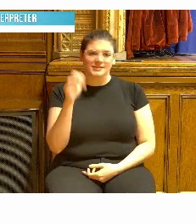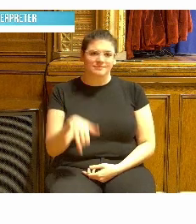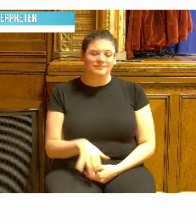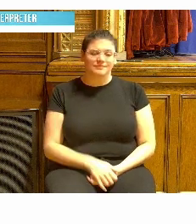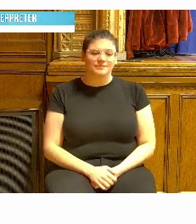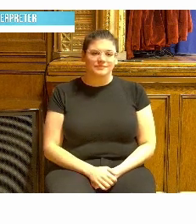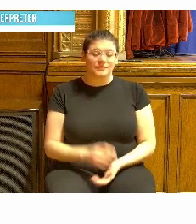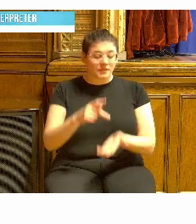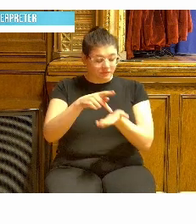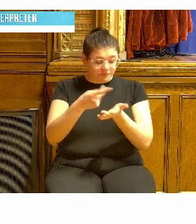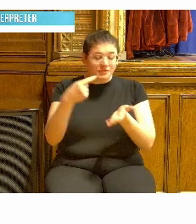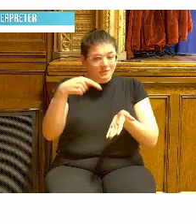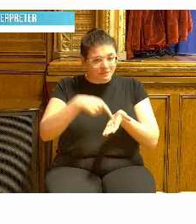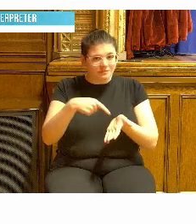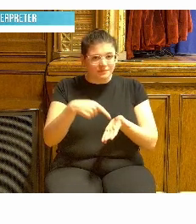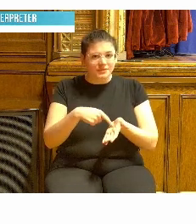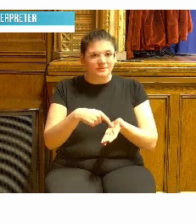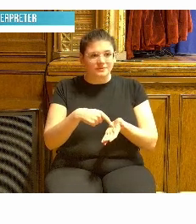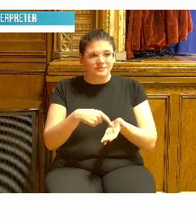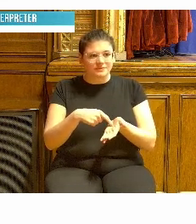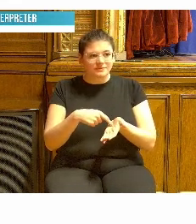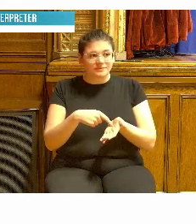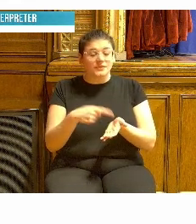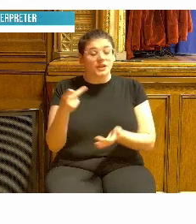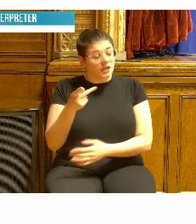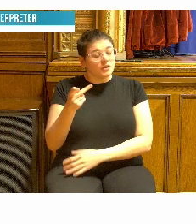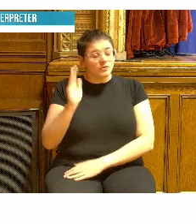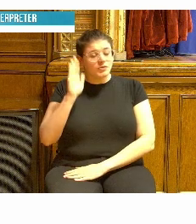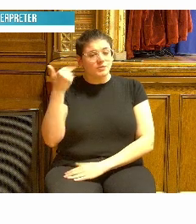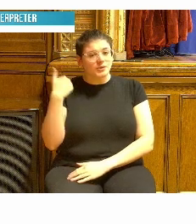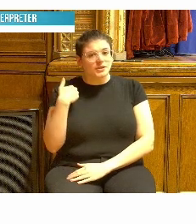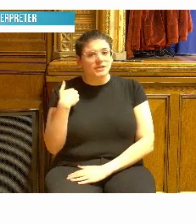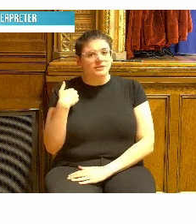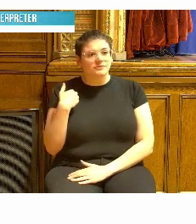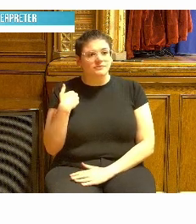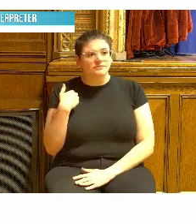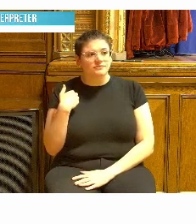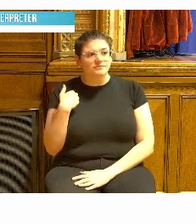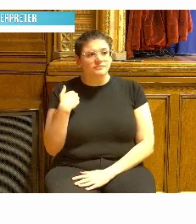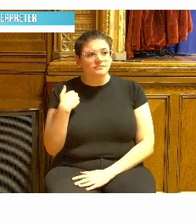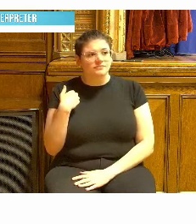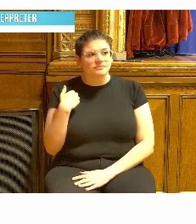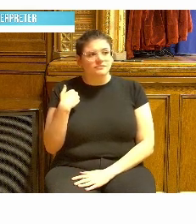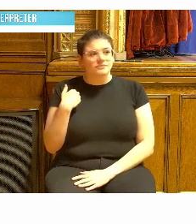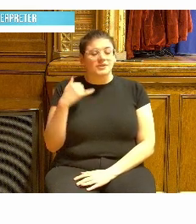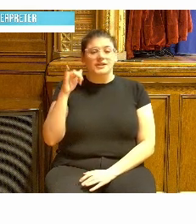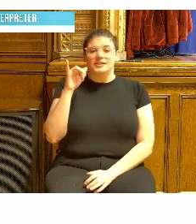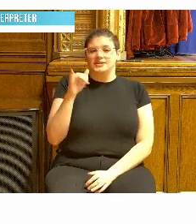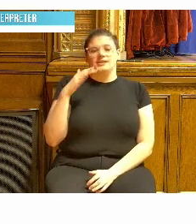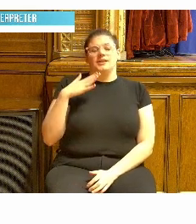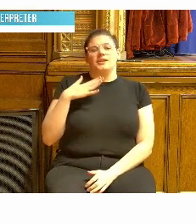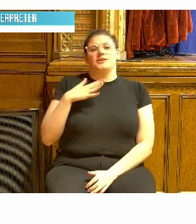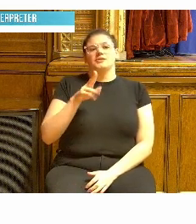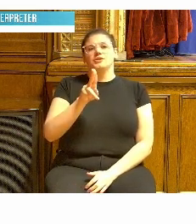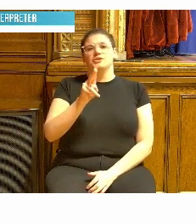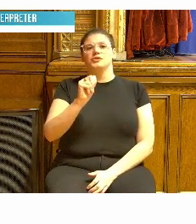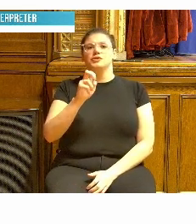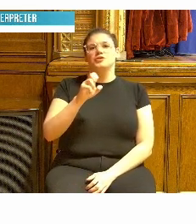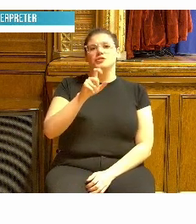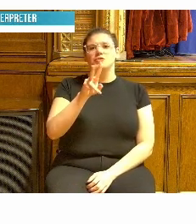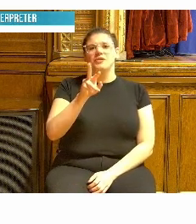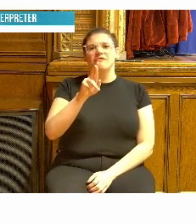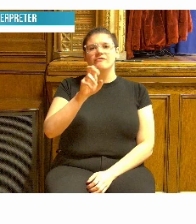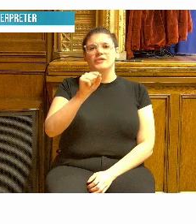Reparations is due, and we will get it. Because that's by universal law, not man's law.